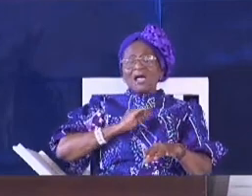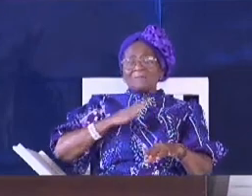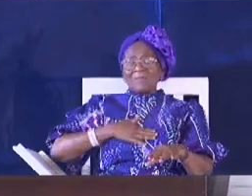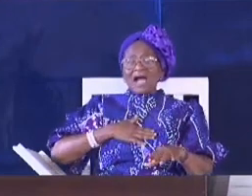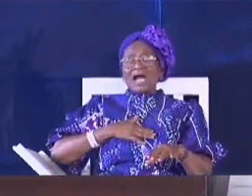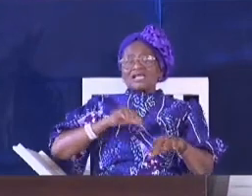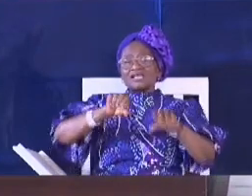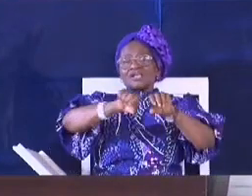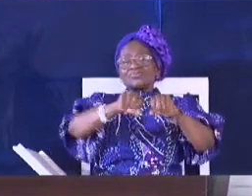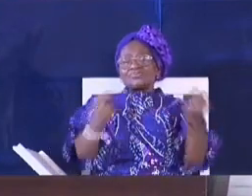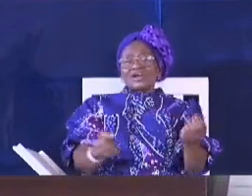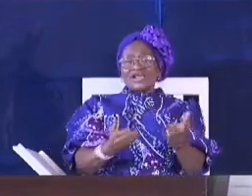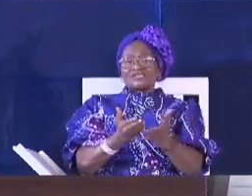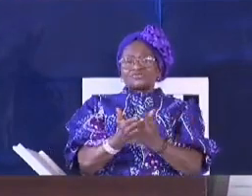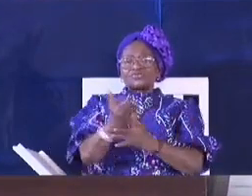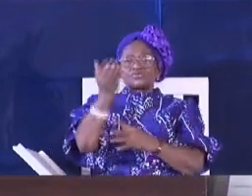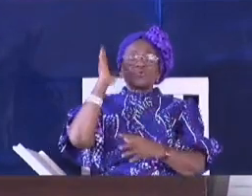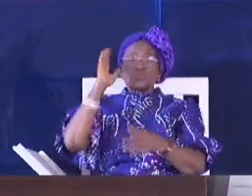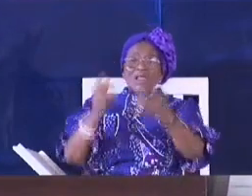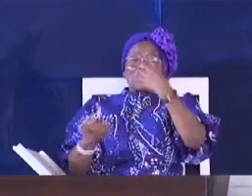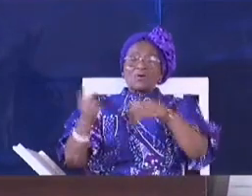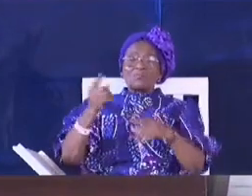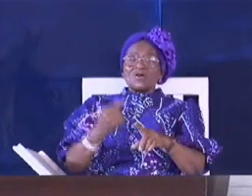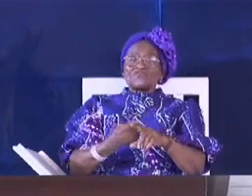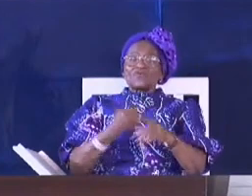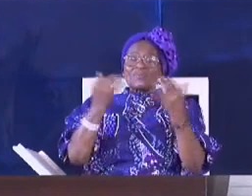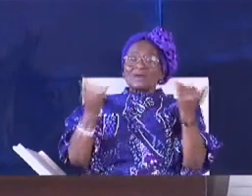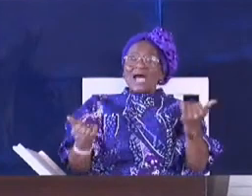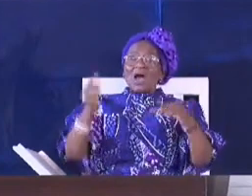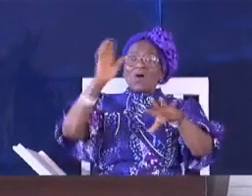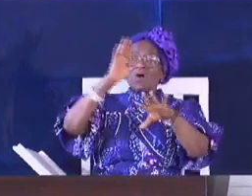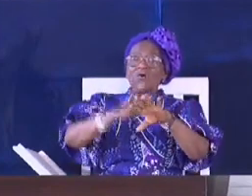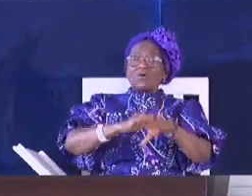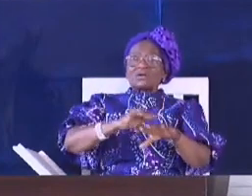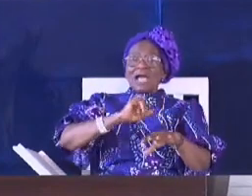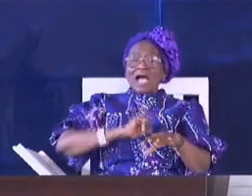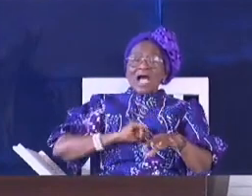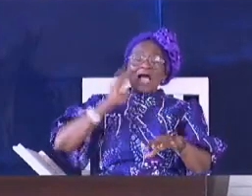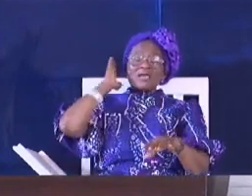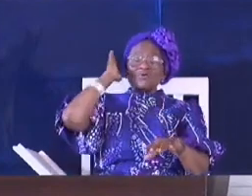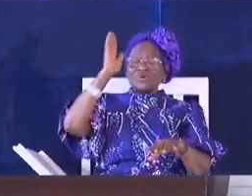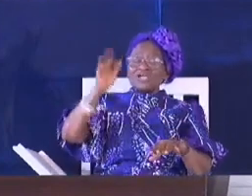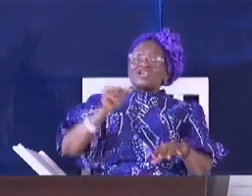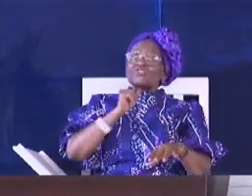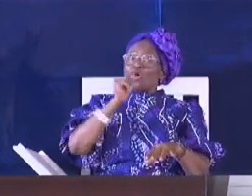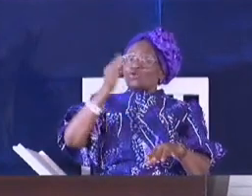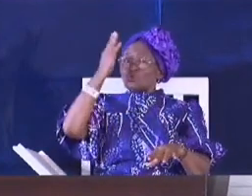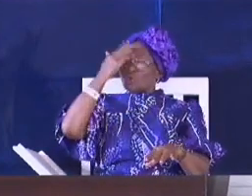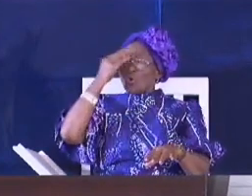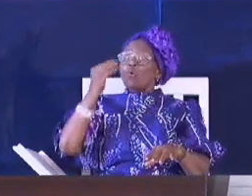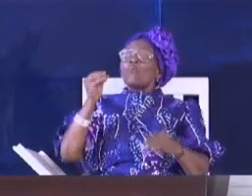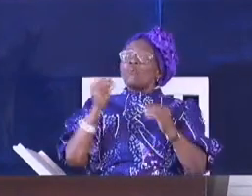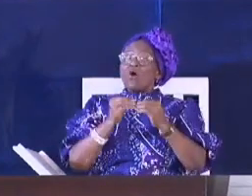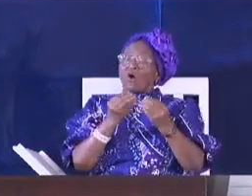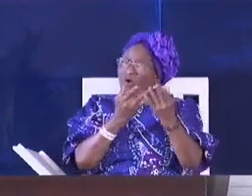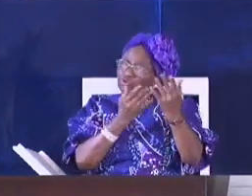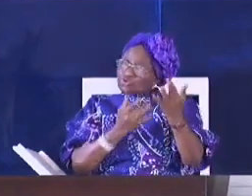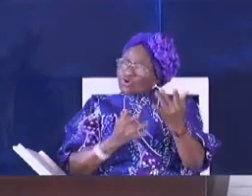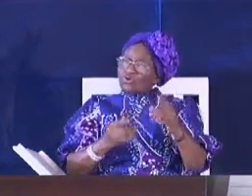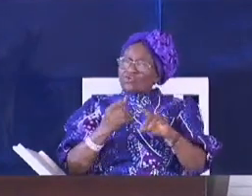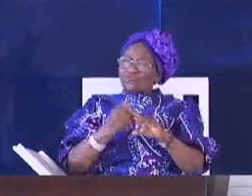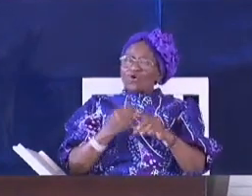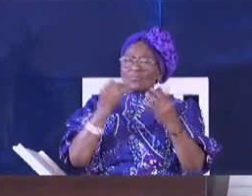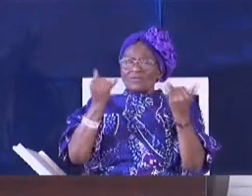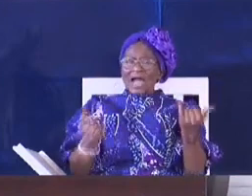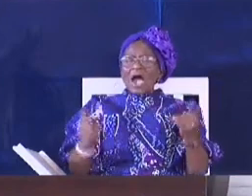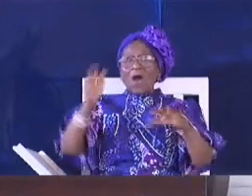will come. From tonight onward, I will know no more sorrow. From tonight